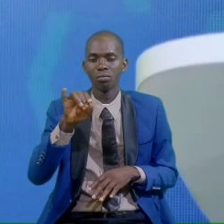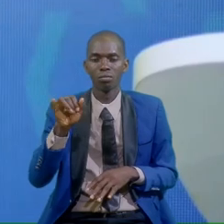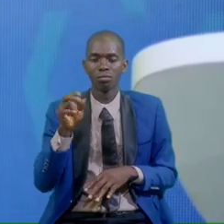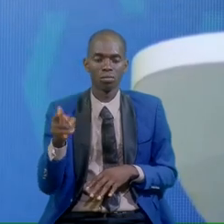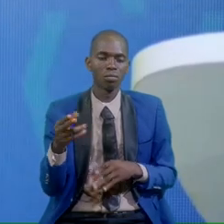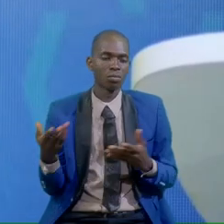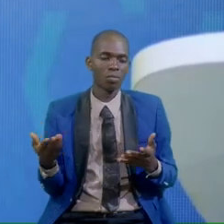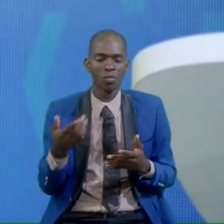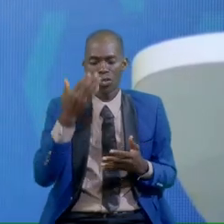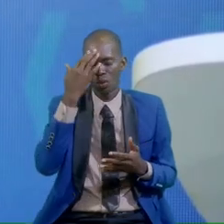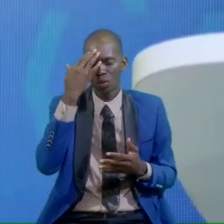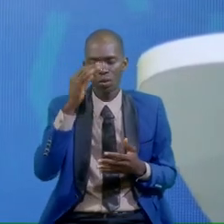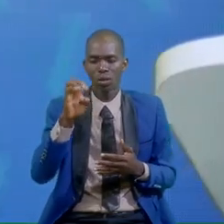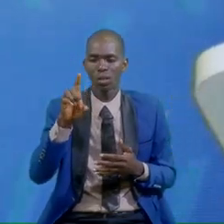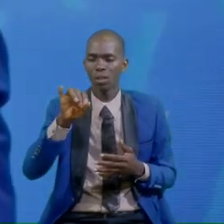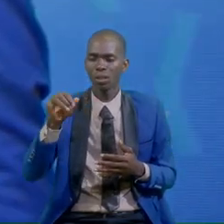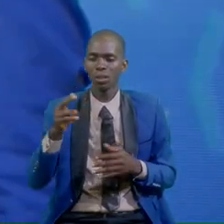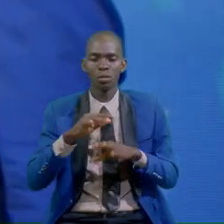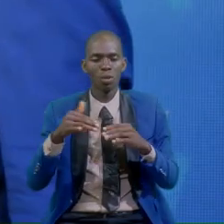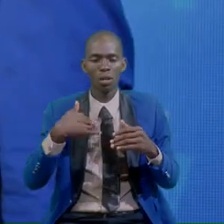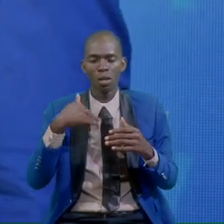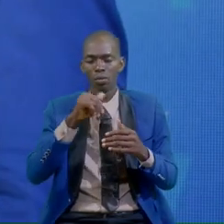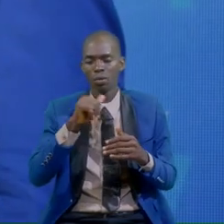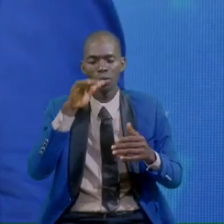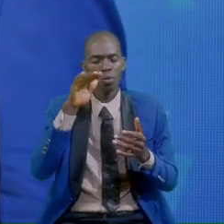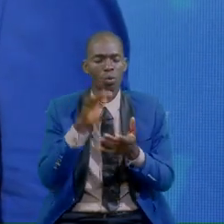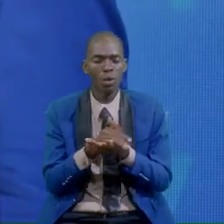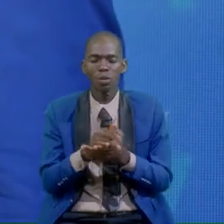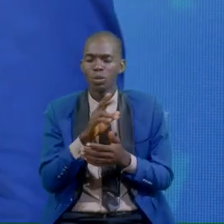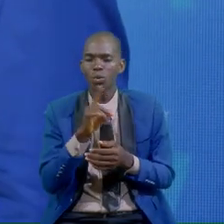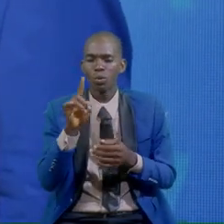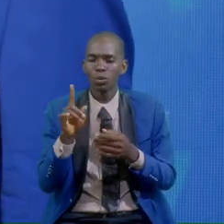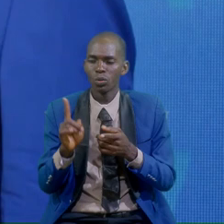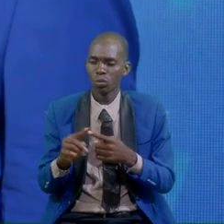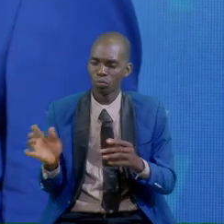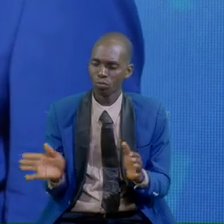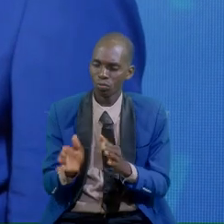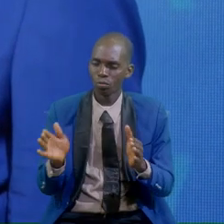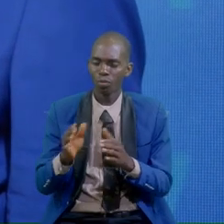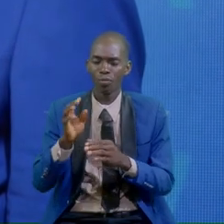was a lone ranger. Nobody to say unto him,